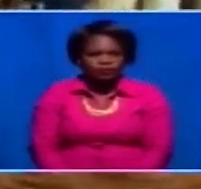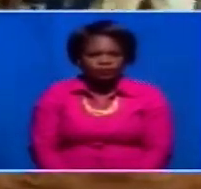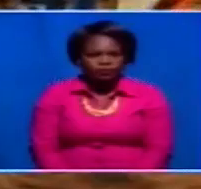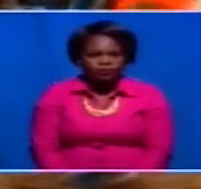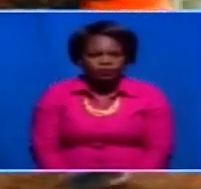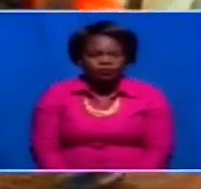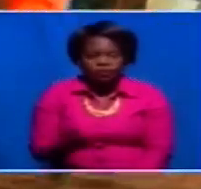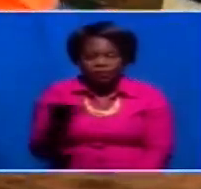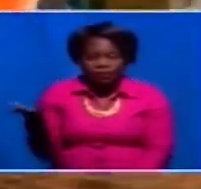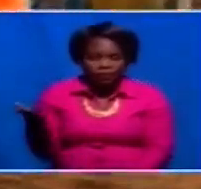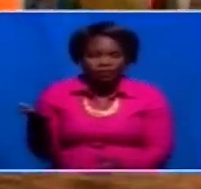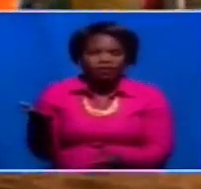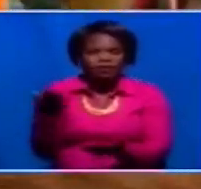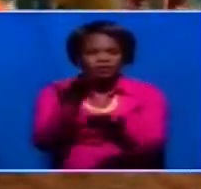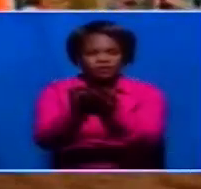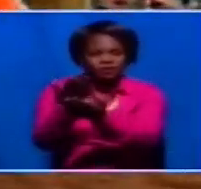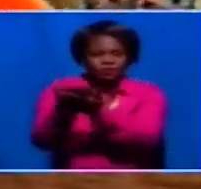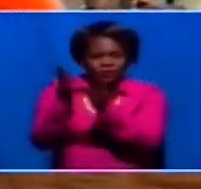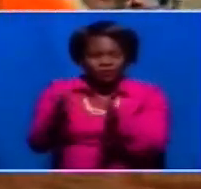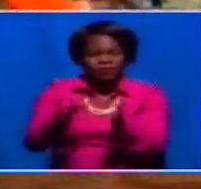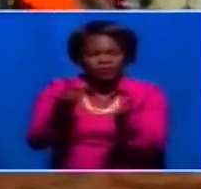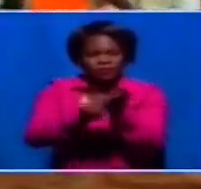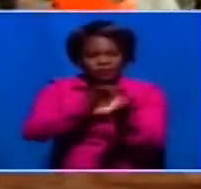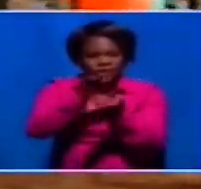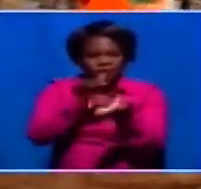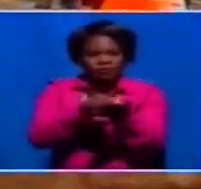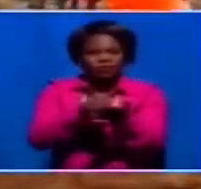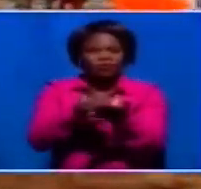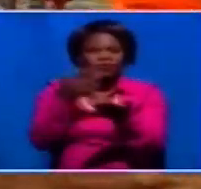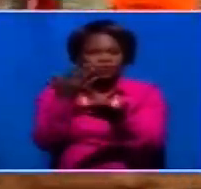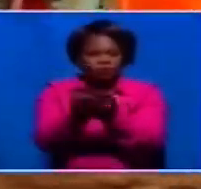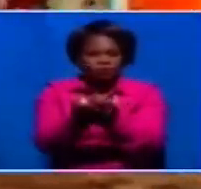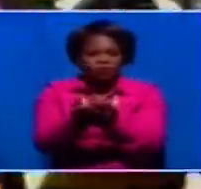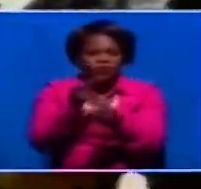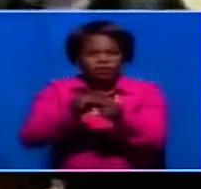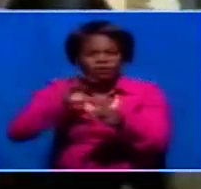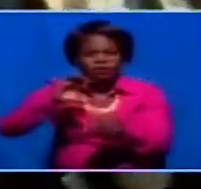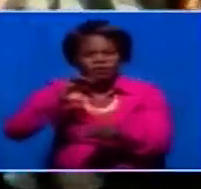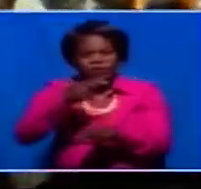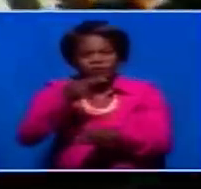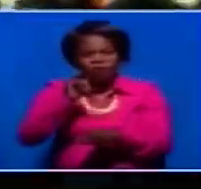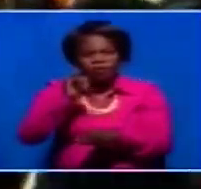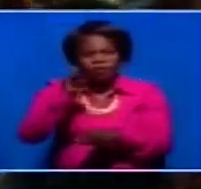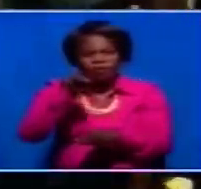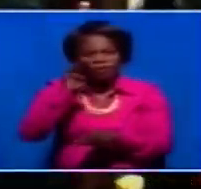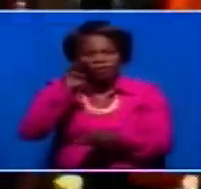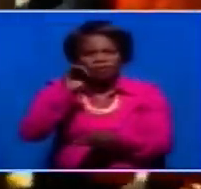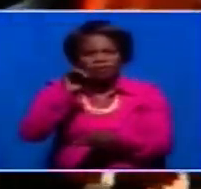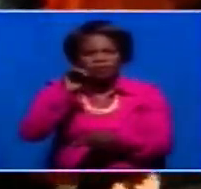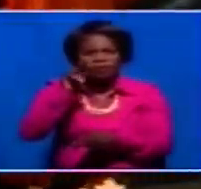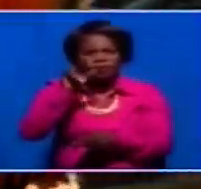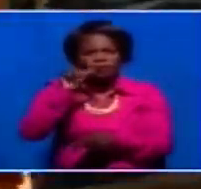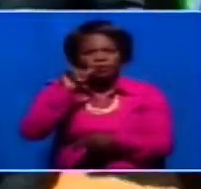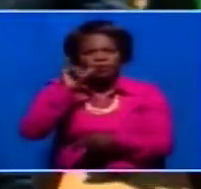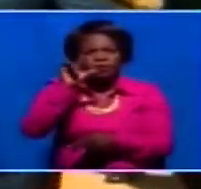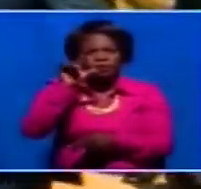These are inmates at Lusaka Central Correctional Facility, commonly known as Chimbokaila. The inmates are celebrating